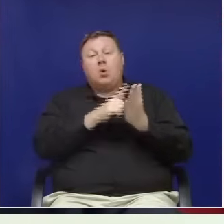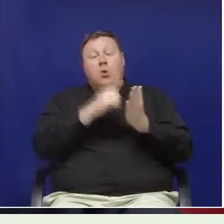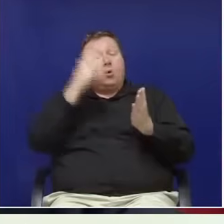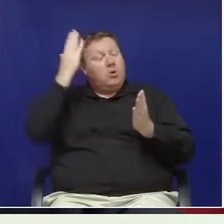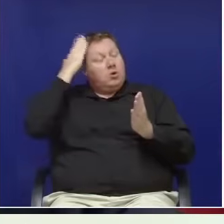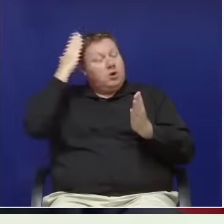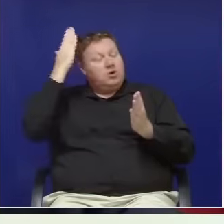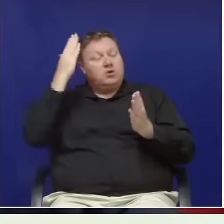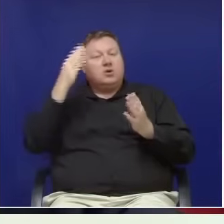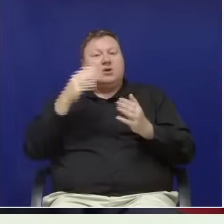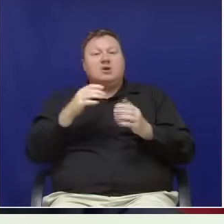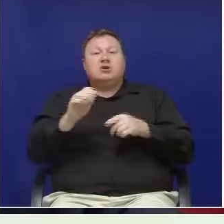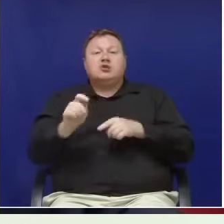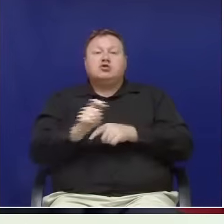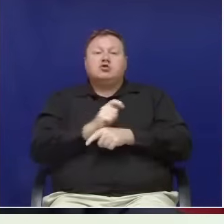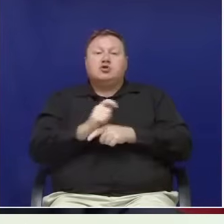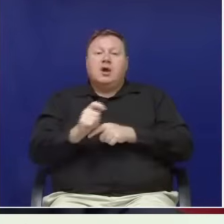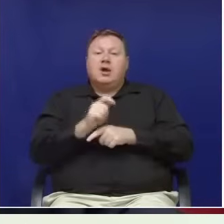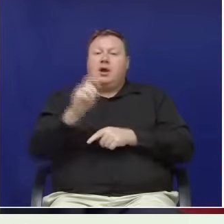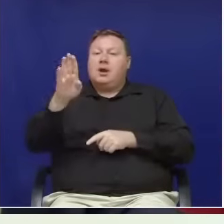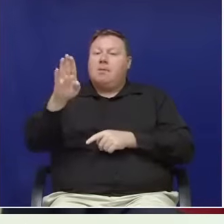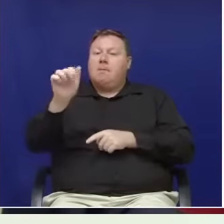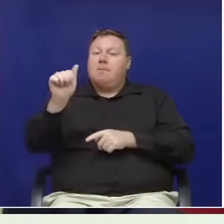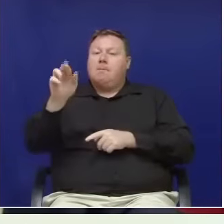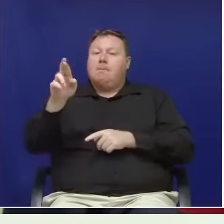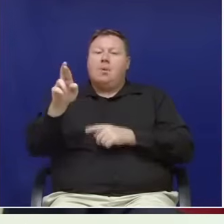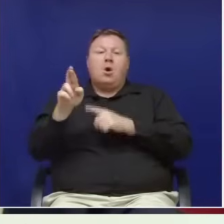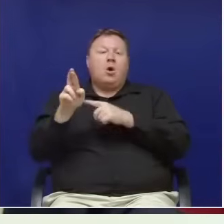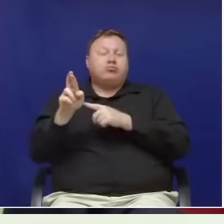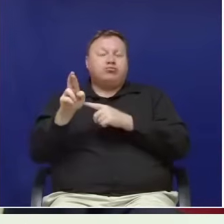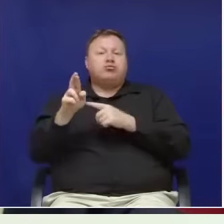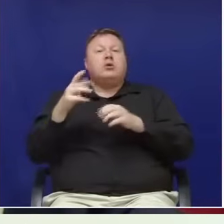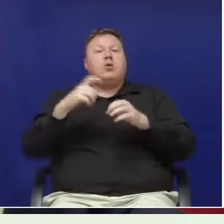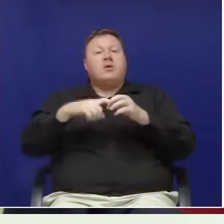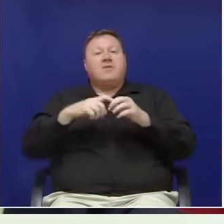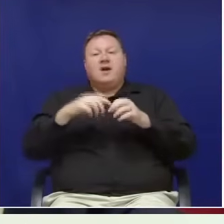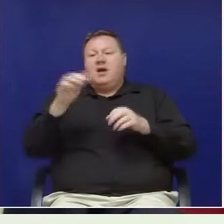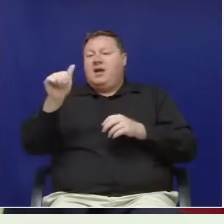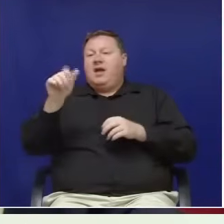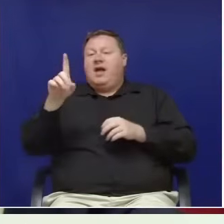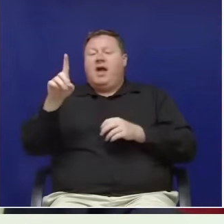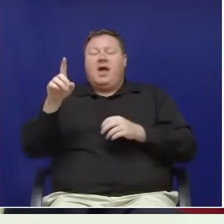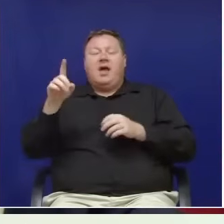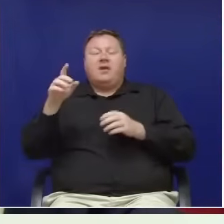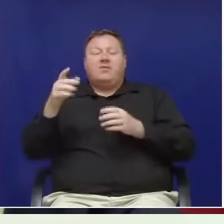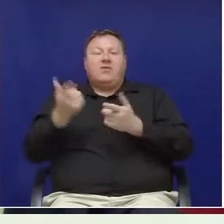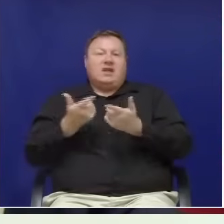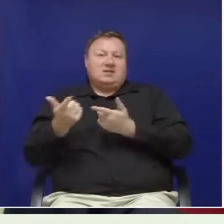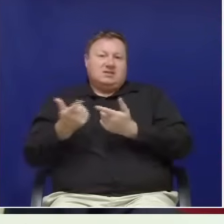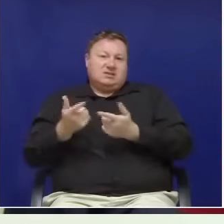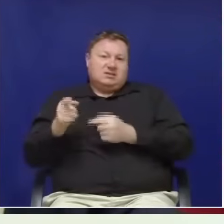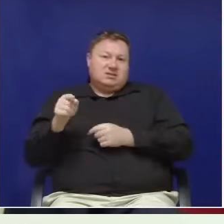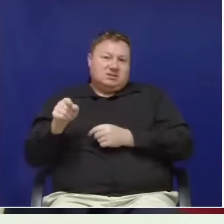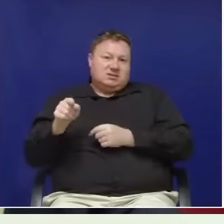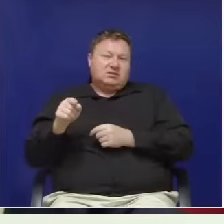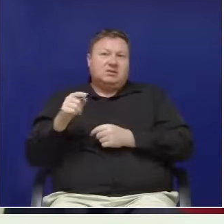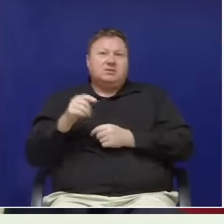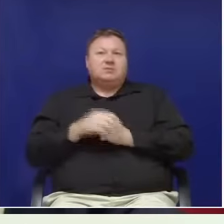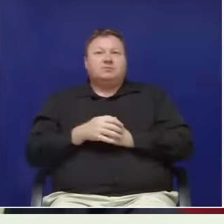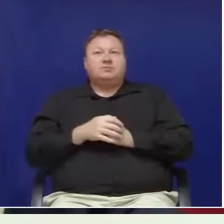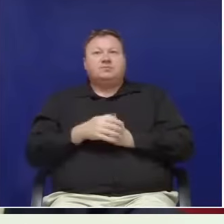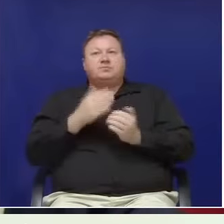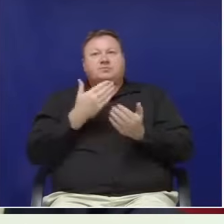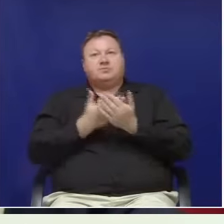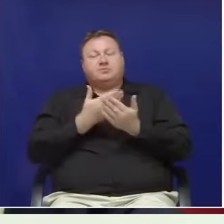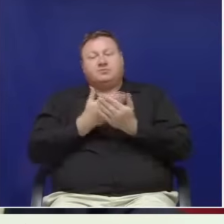the bar and qualify as advocates in order to advance the transformation in